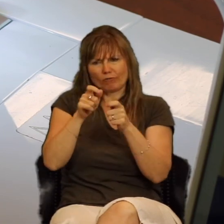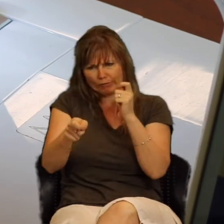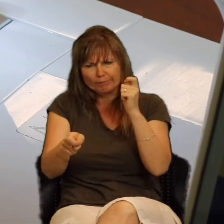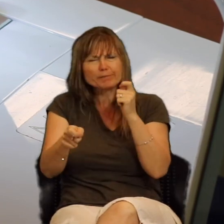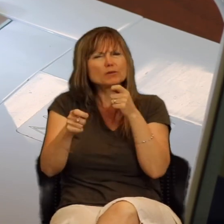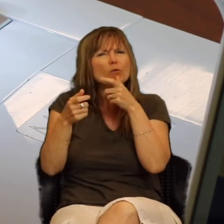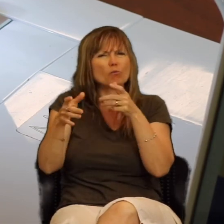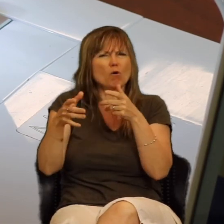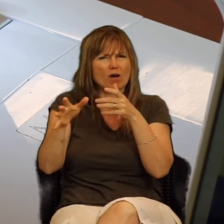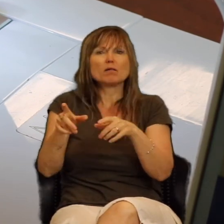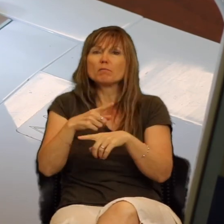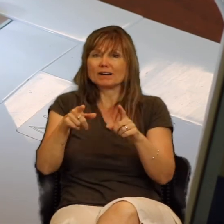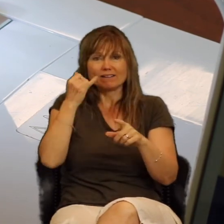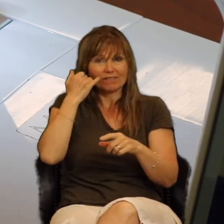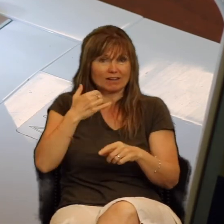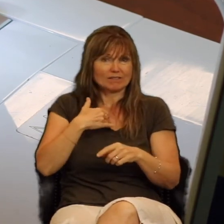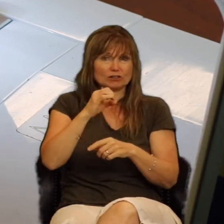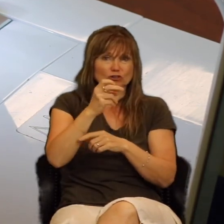there.